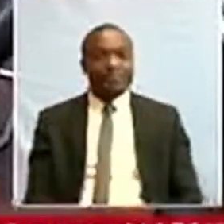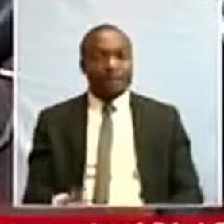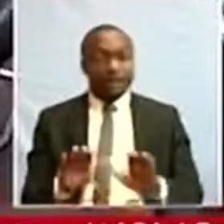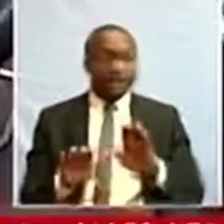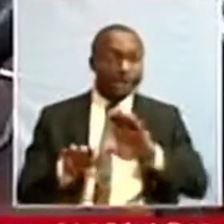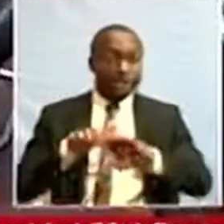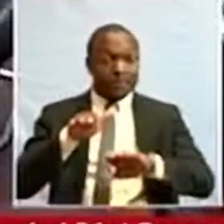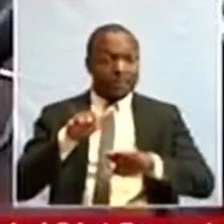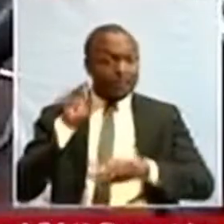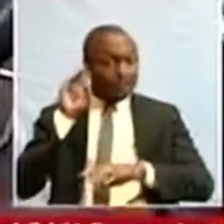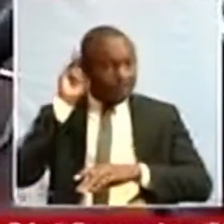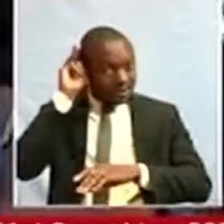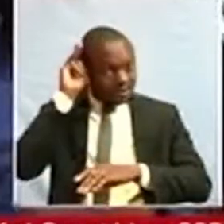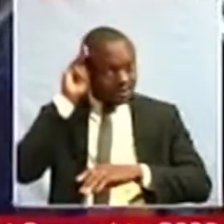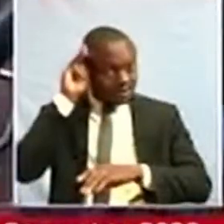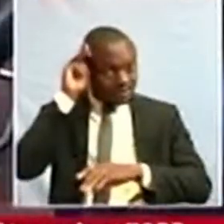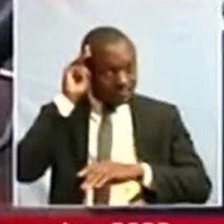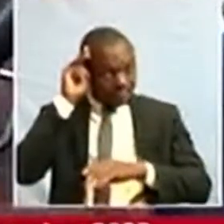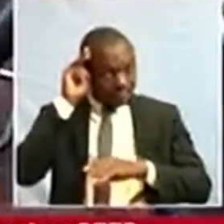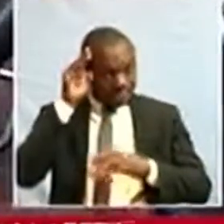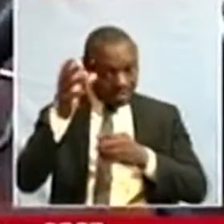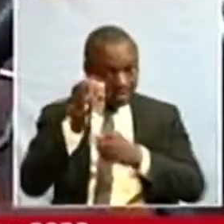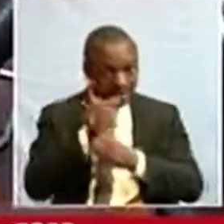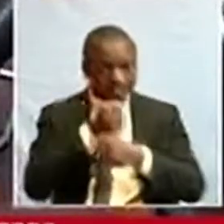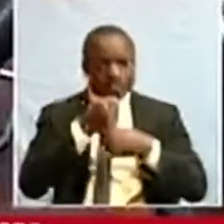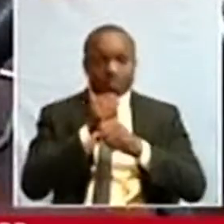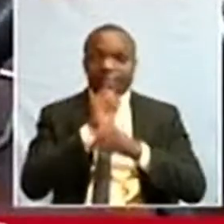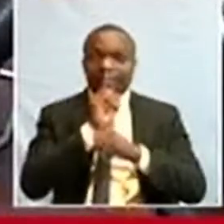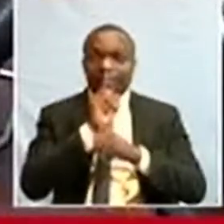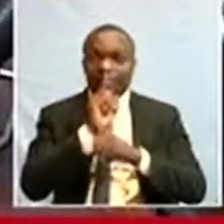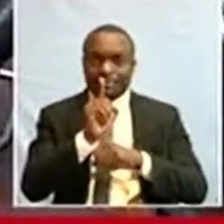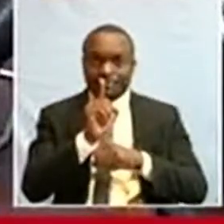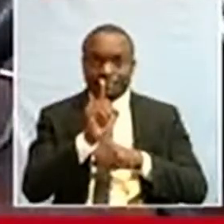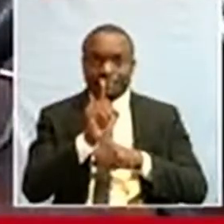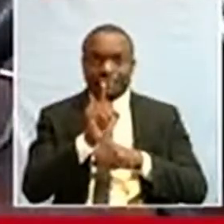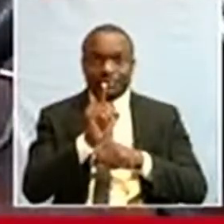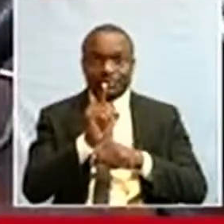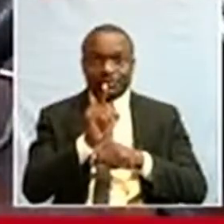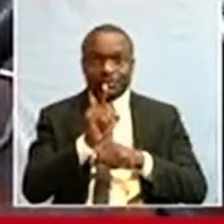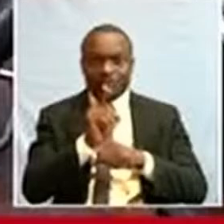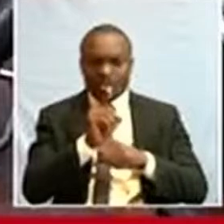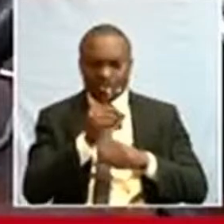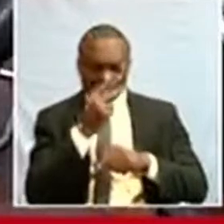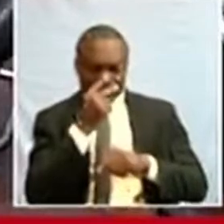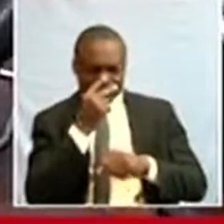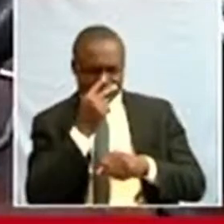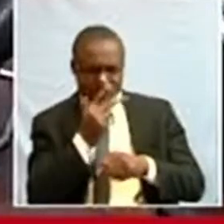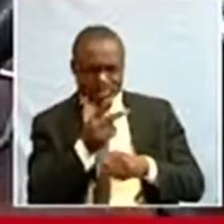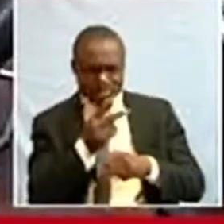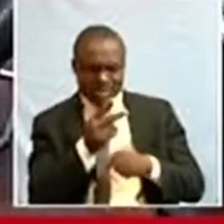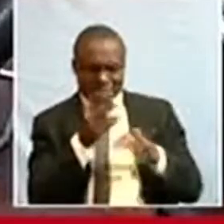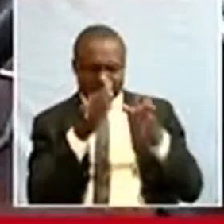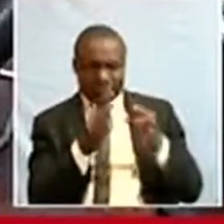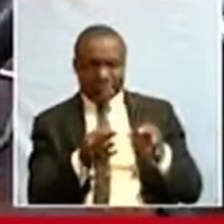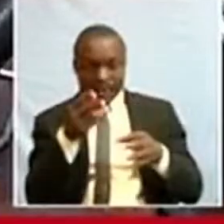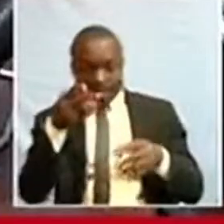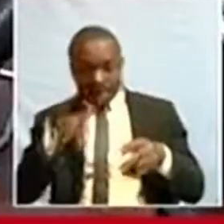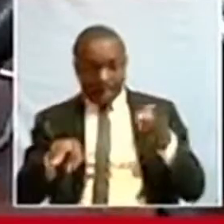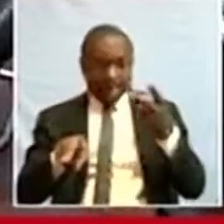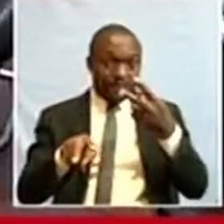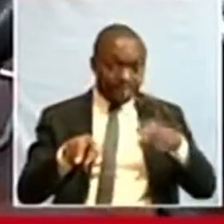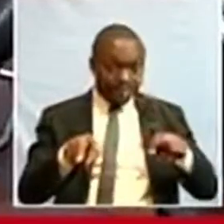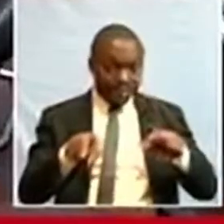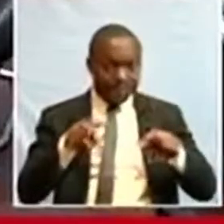that the ministry is taking to ensure that we detect where there are duplicate NRCs, digitalization of